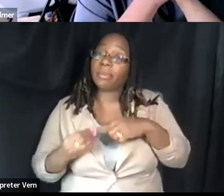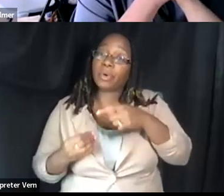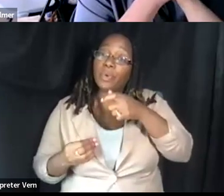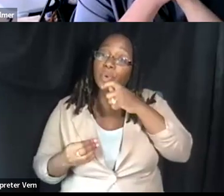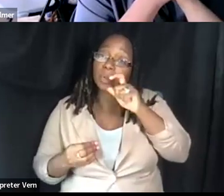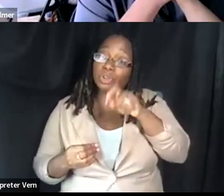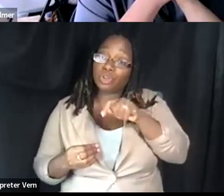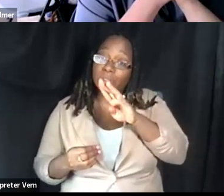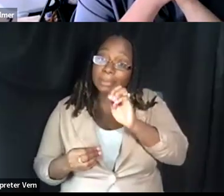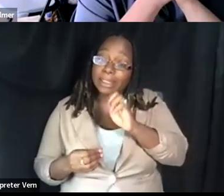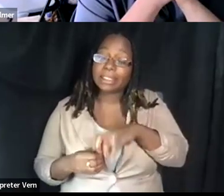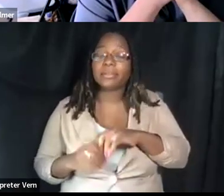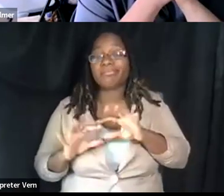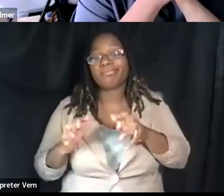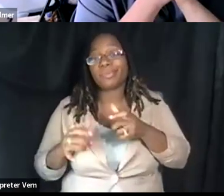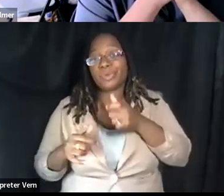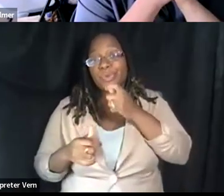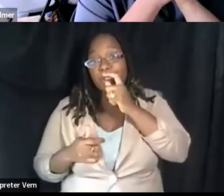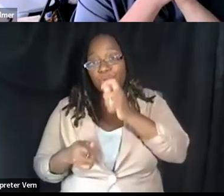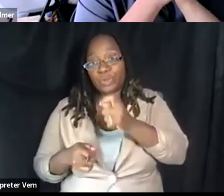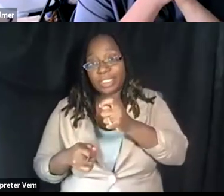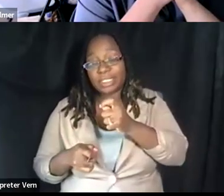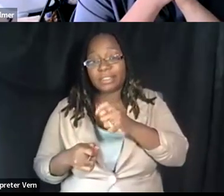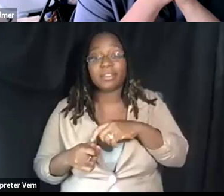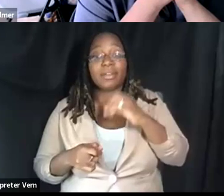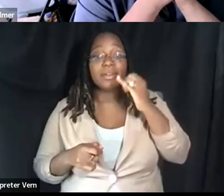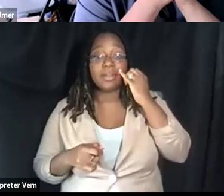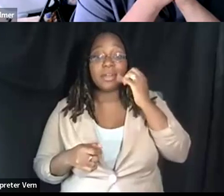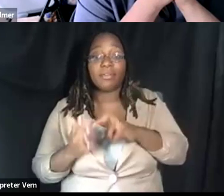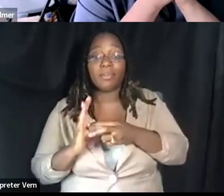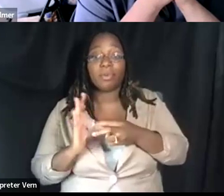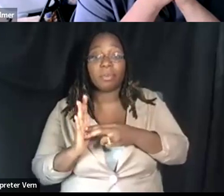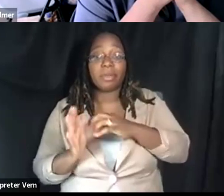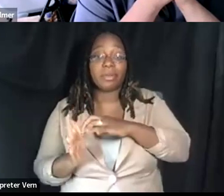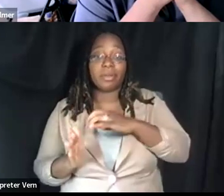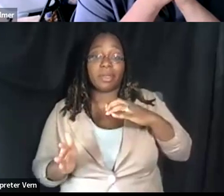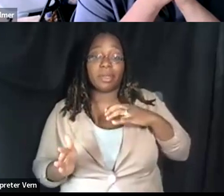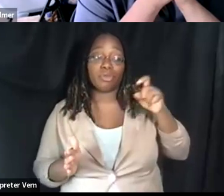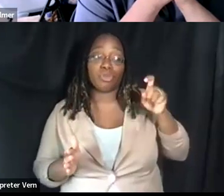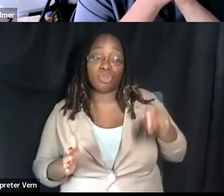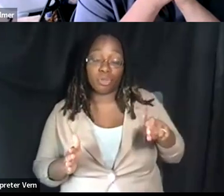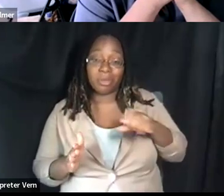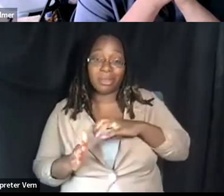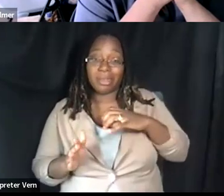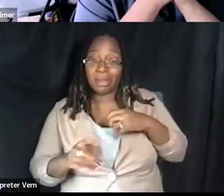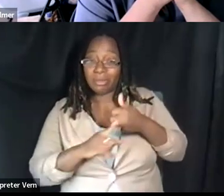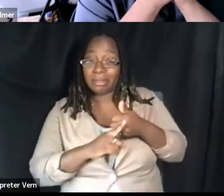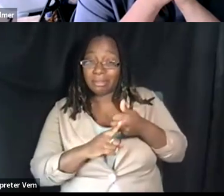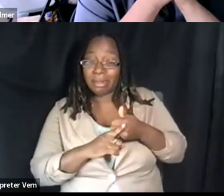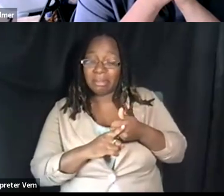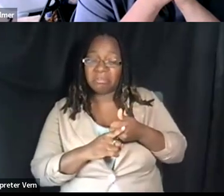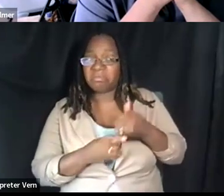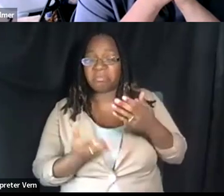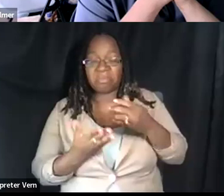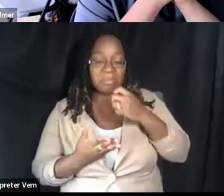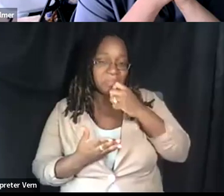interested. If you mean, should the council have a seat as the council? Probably not.